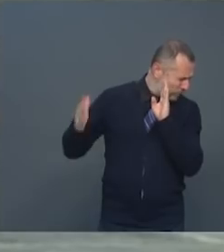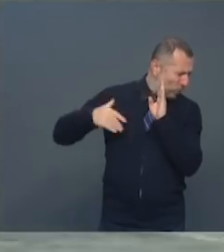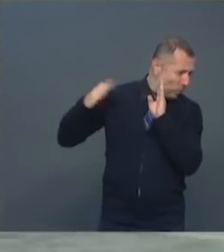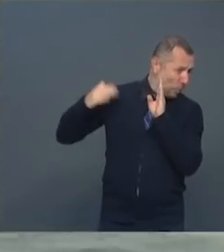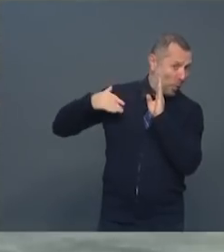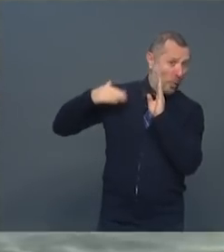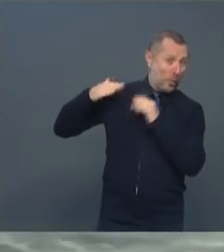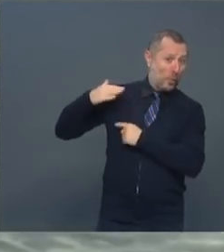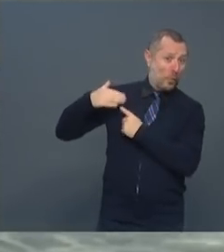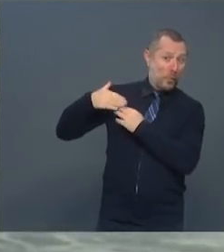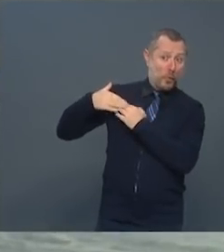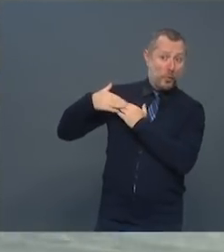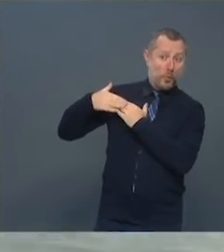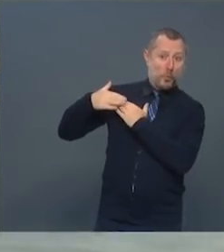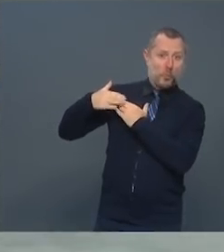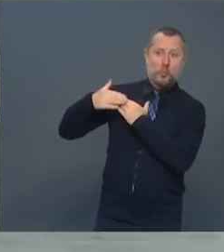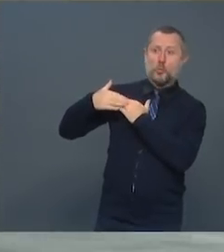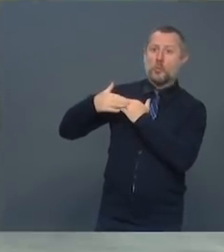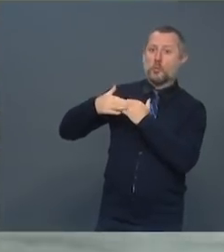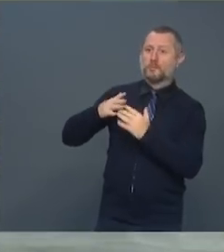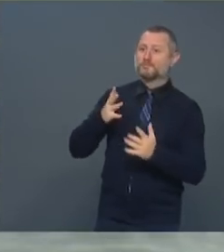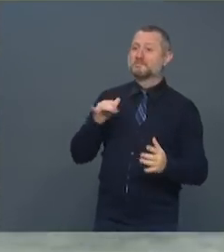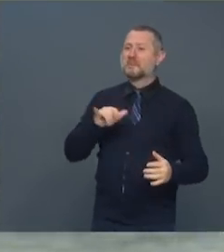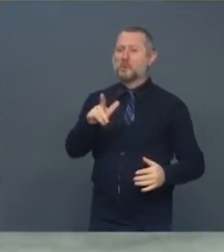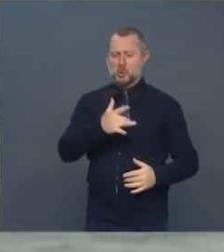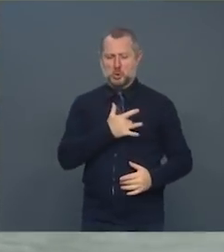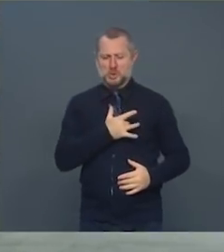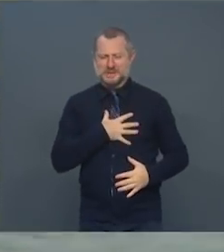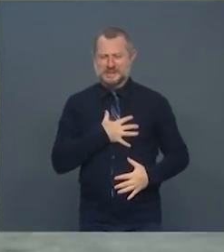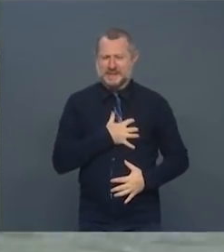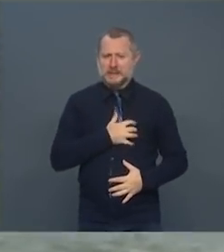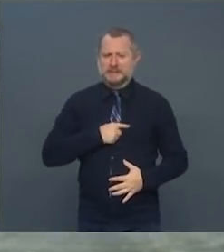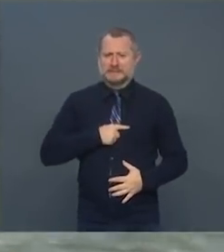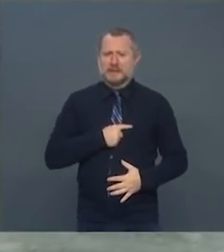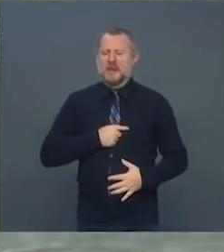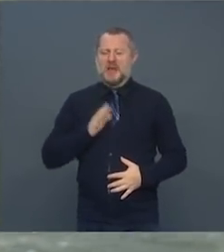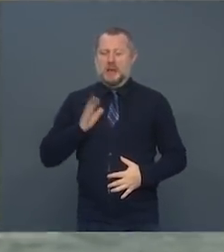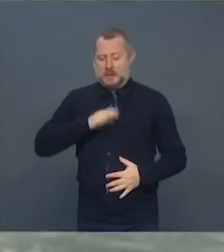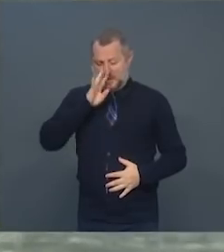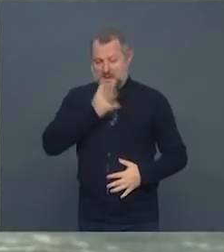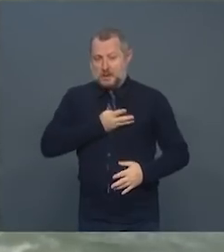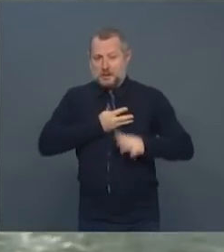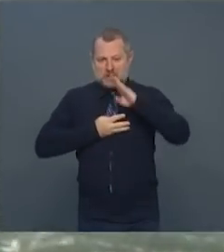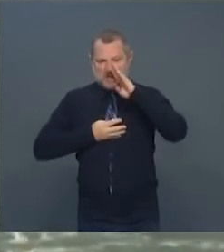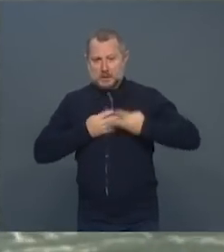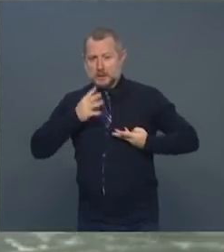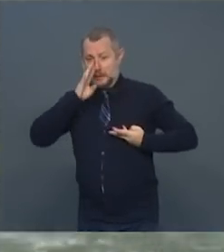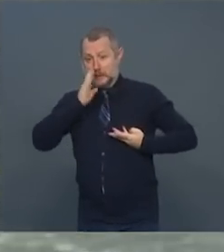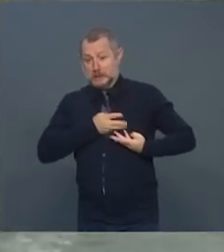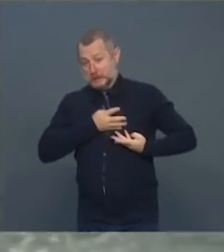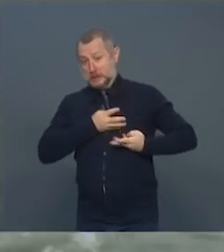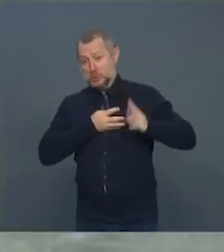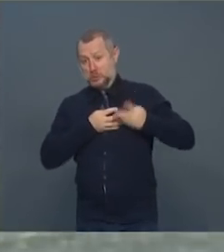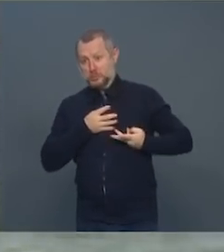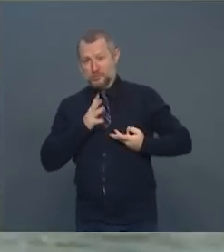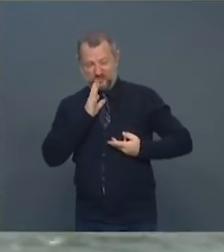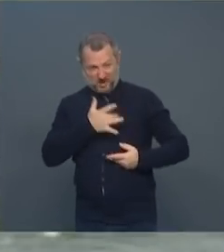had a chest pain, chest pain, chest pain, you don't go to the doctor. Don't be surprised when you have a heart attack.